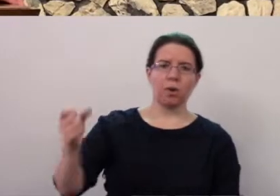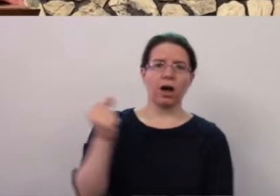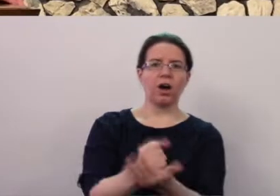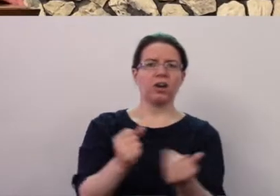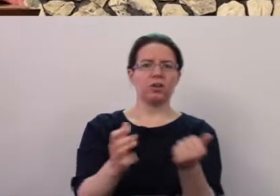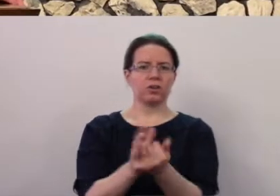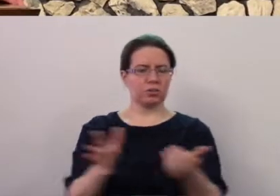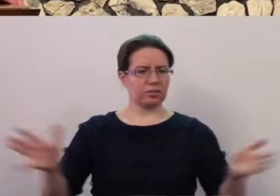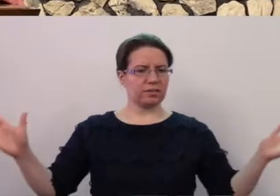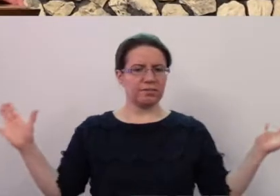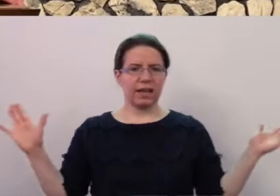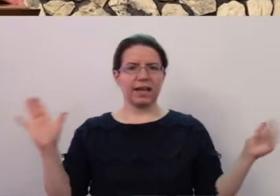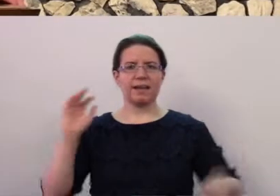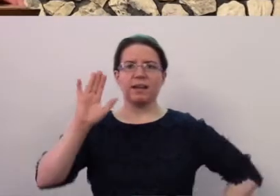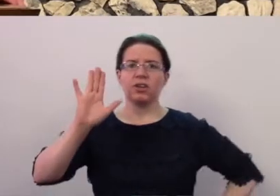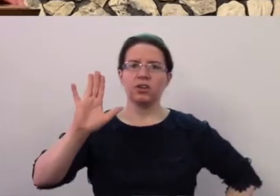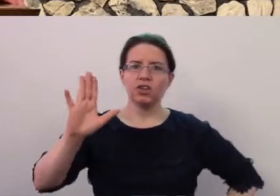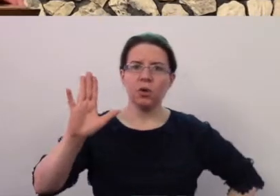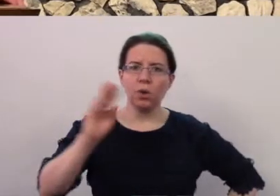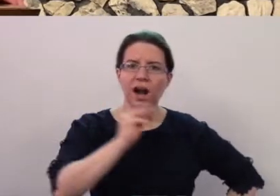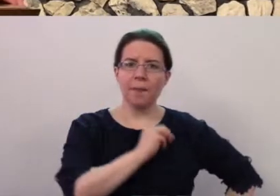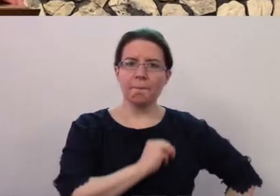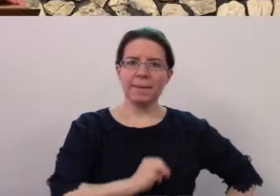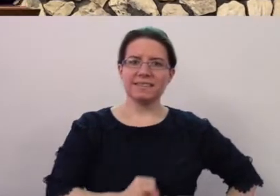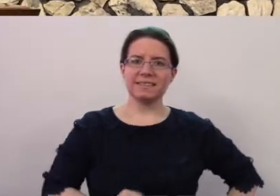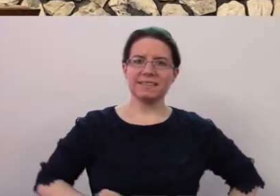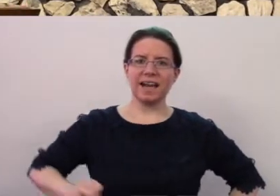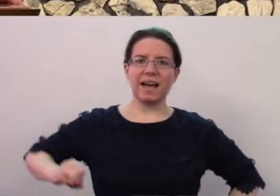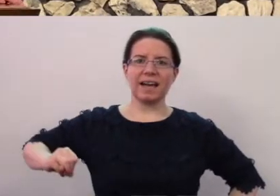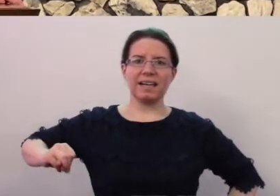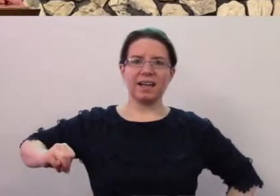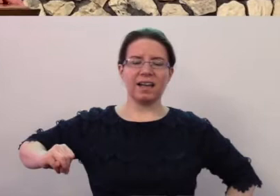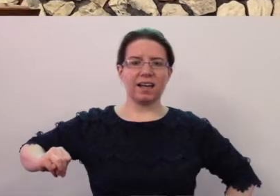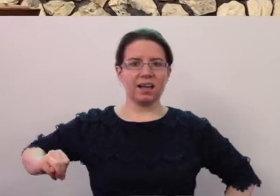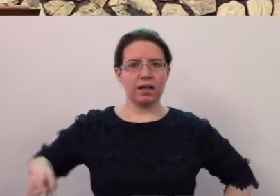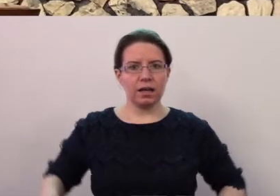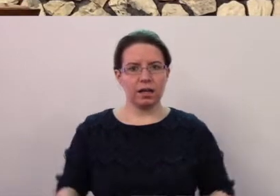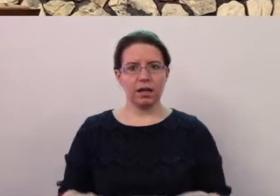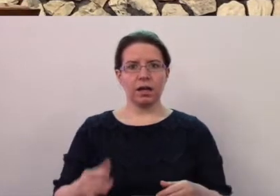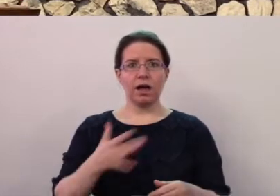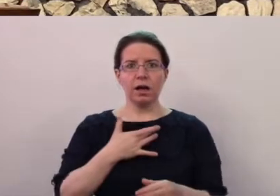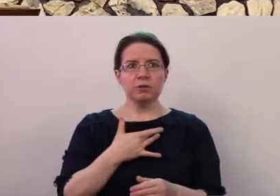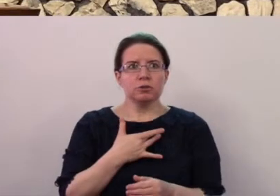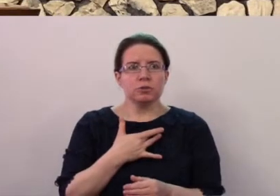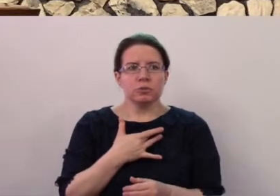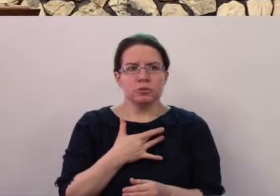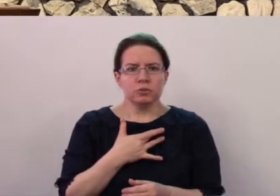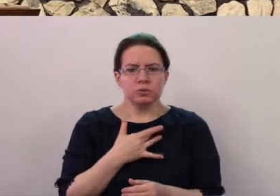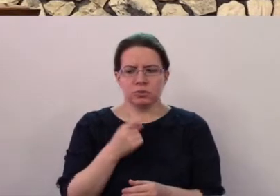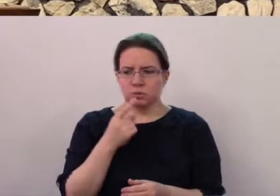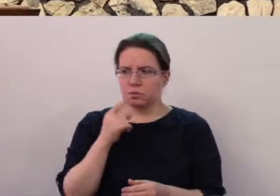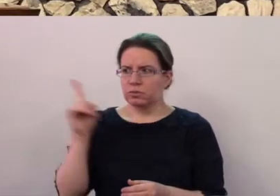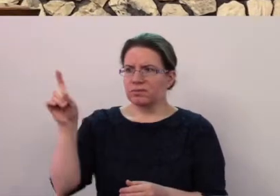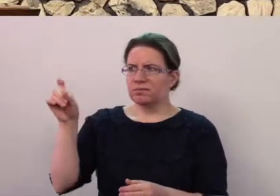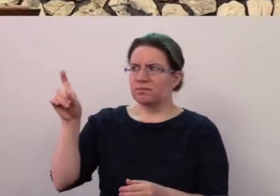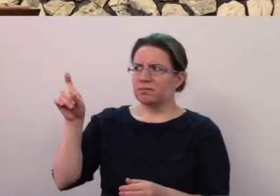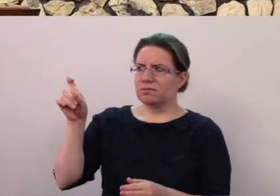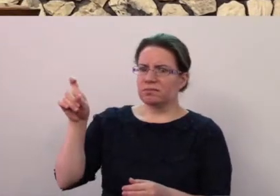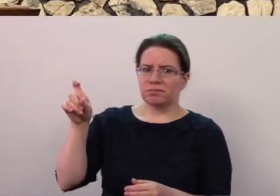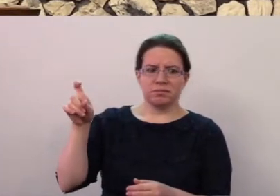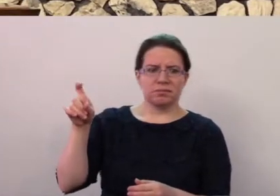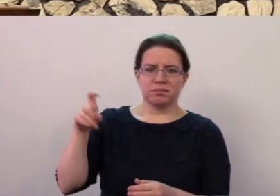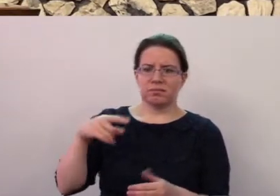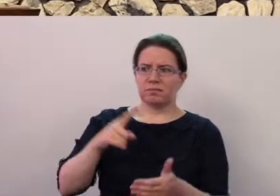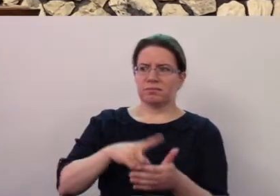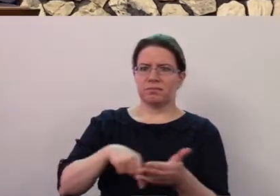you crucified the Lord. He was your Messiah. He was your hope. And you crucified him. Well, then they, when they heard that, they were convicted. They were